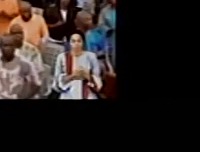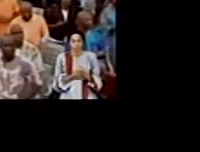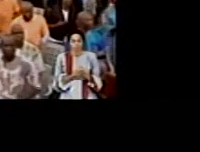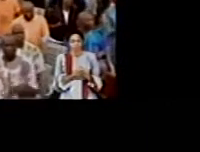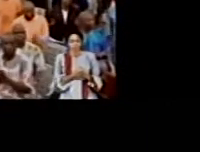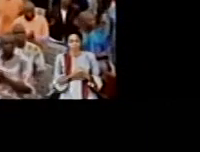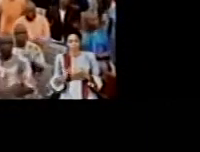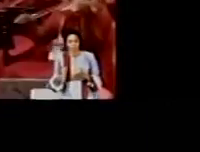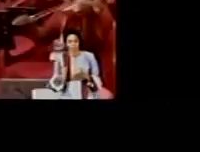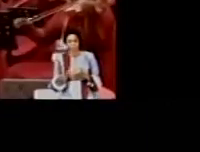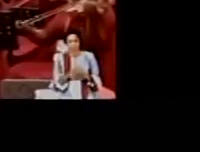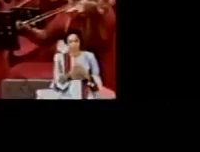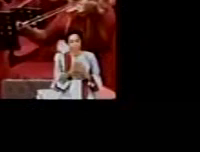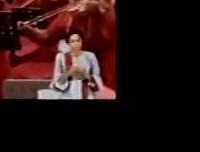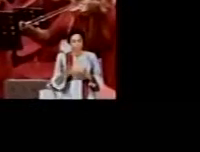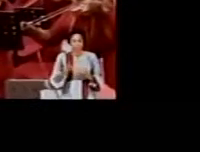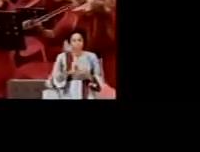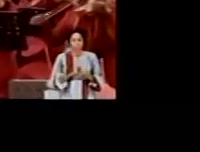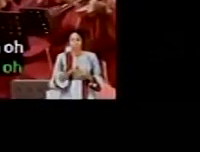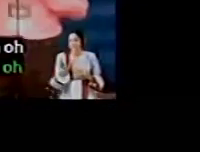Sing with me, everybody say,